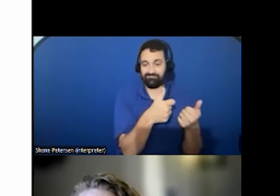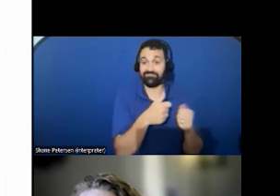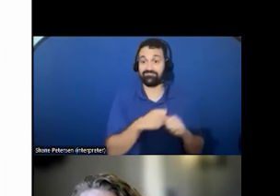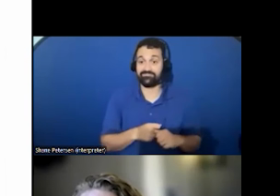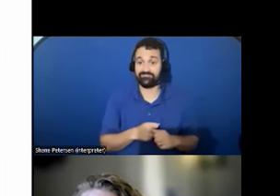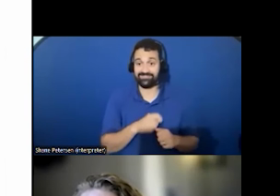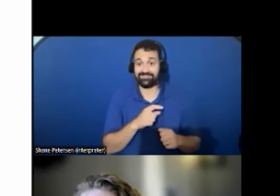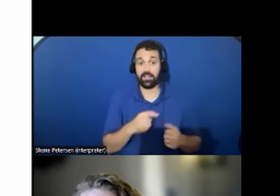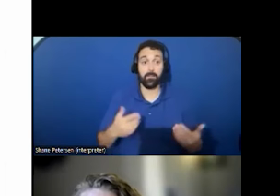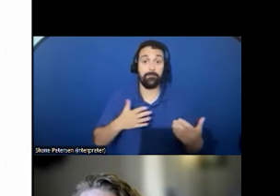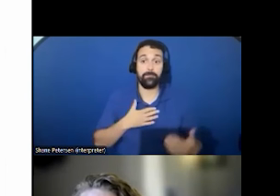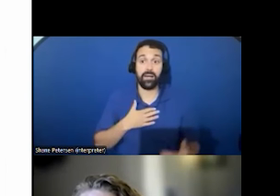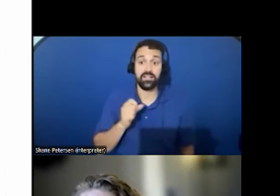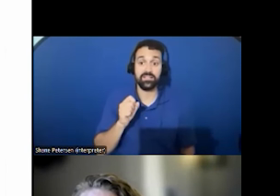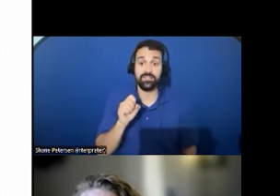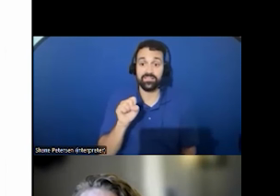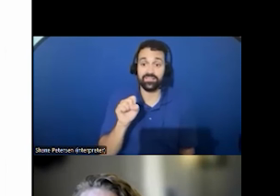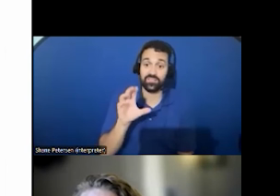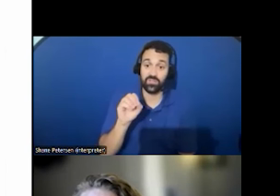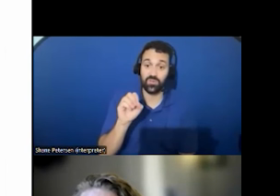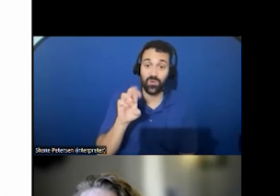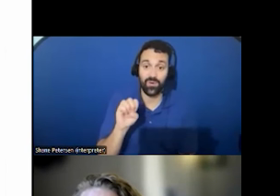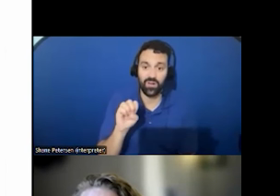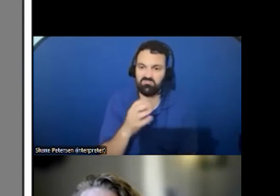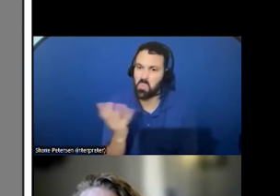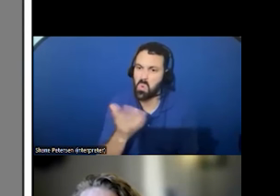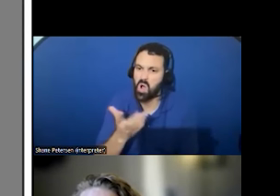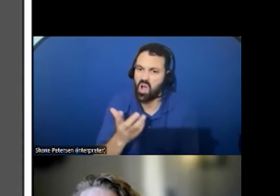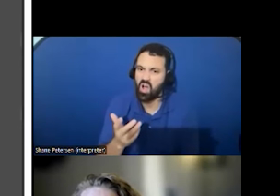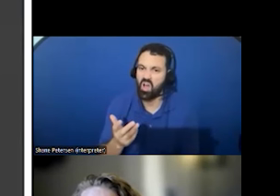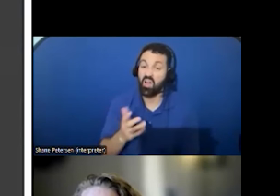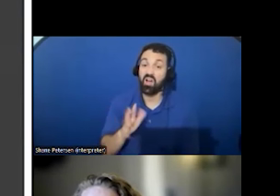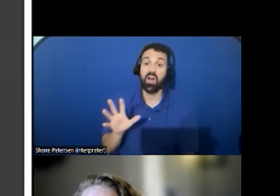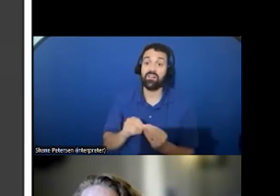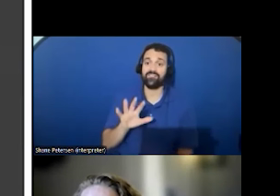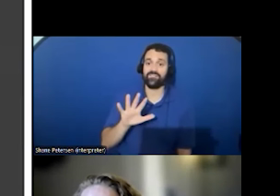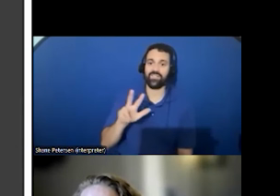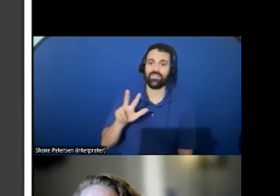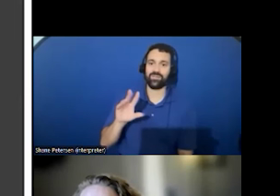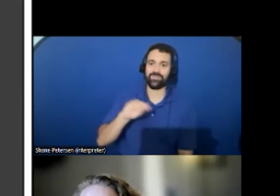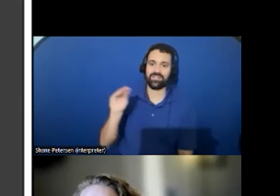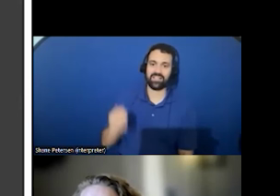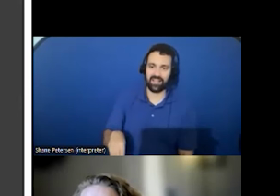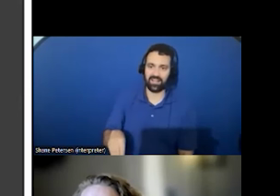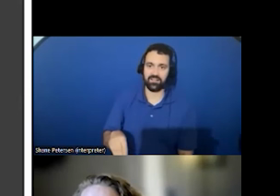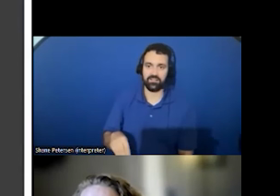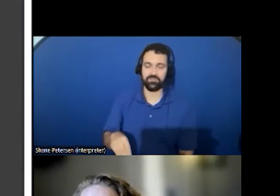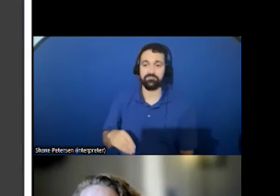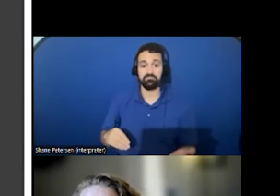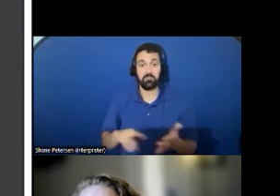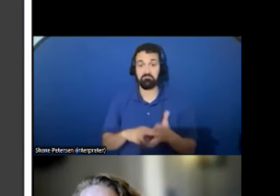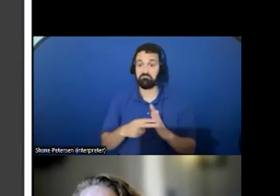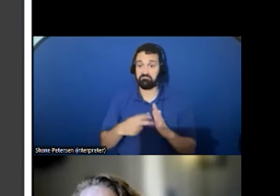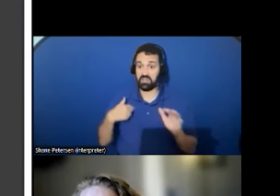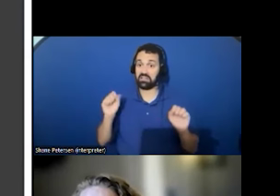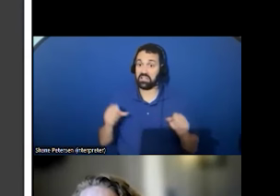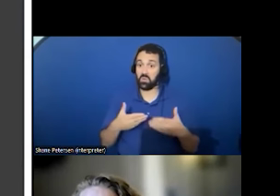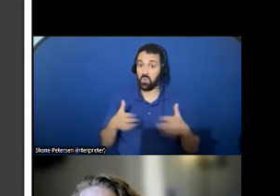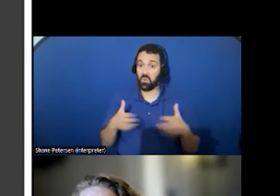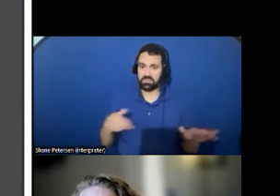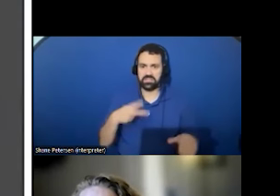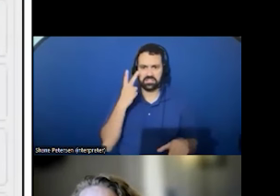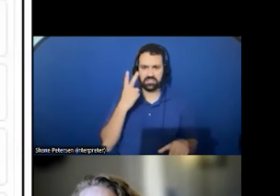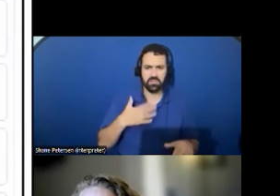a score. If I scroll over it, I can see I have a score of 53%. So I can open it up and view my